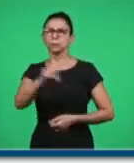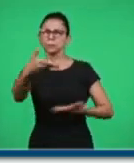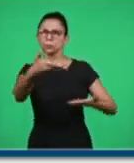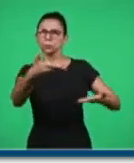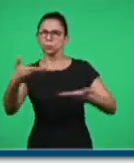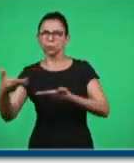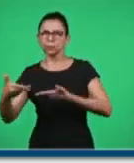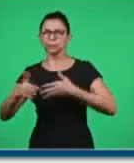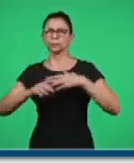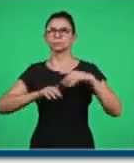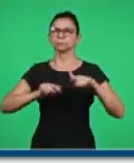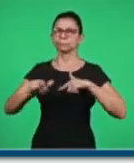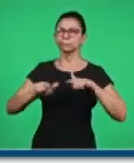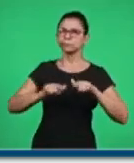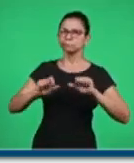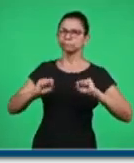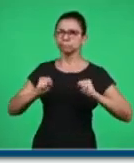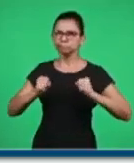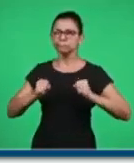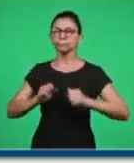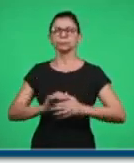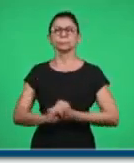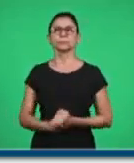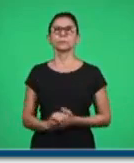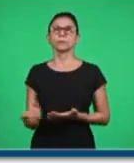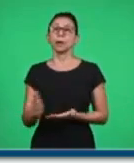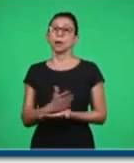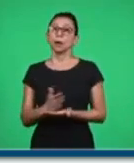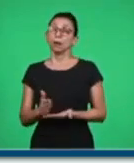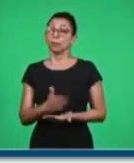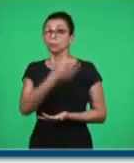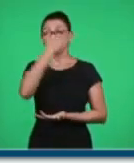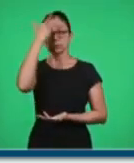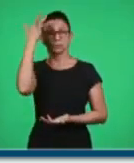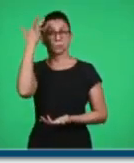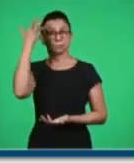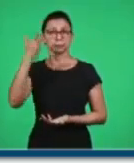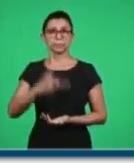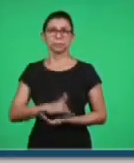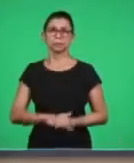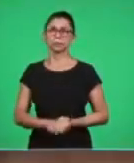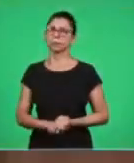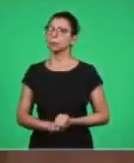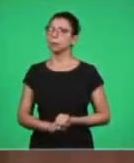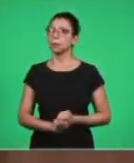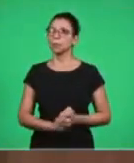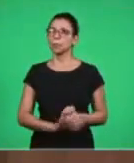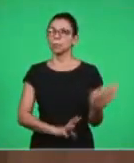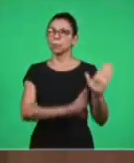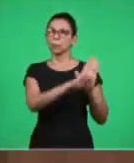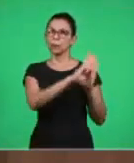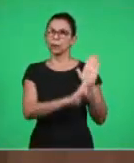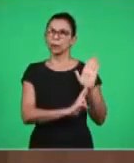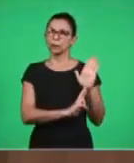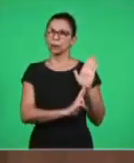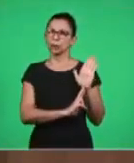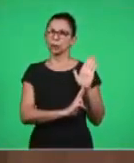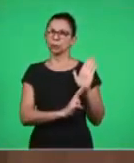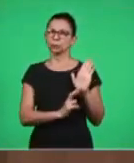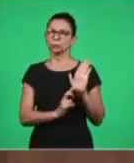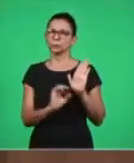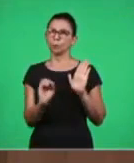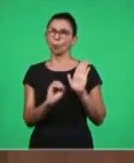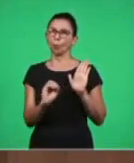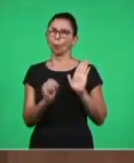conclaimed to watch this. A few didn't give the report on